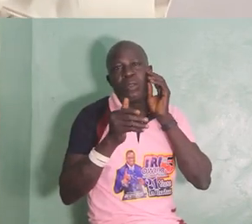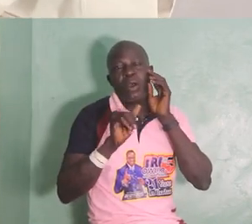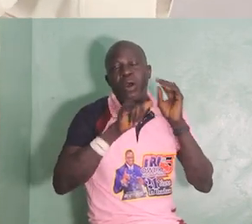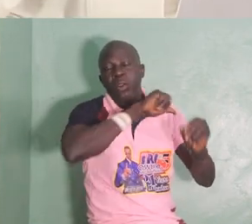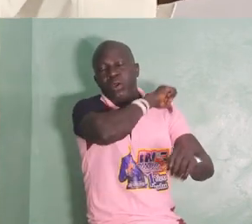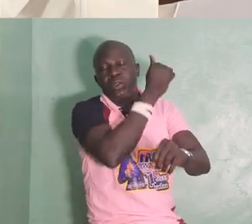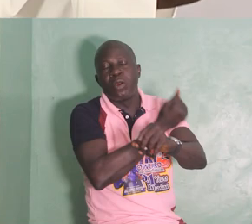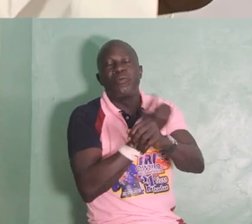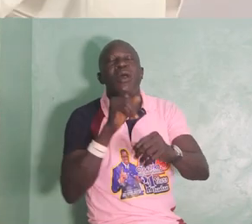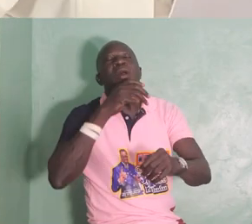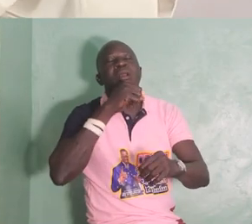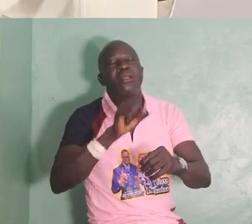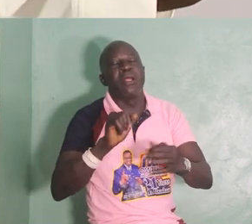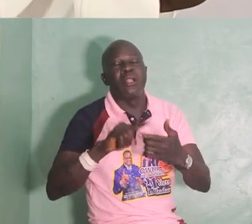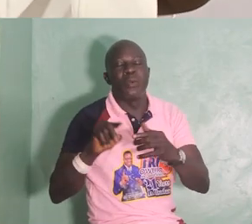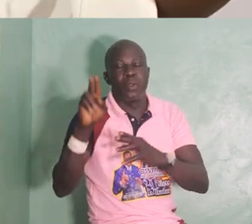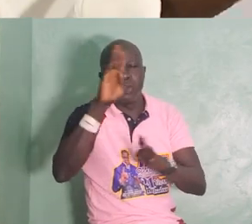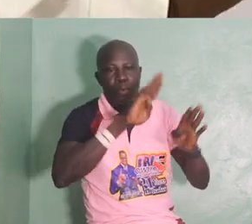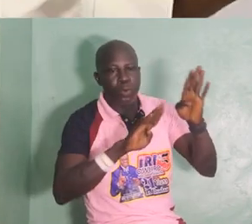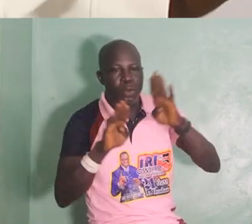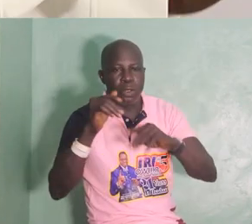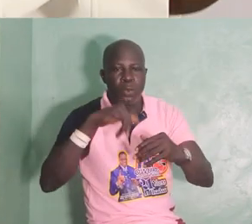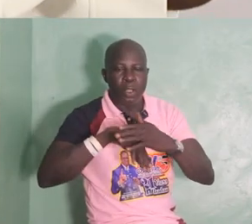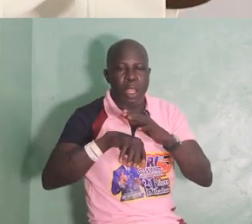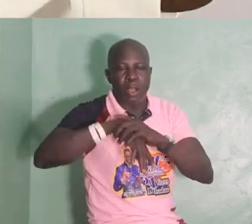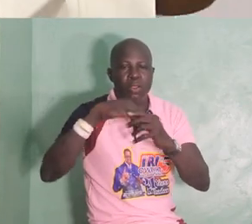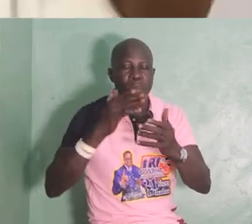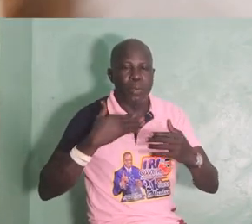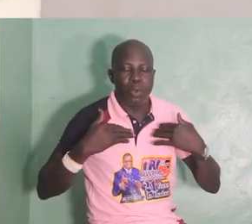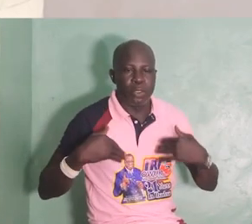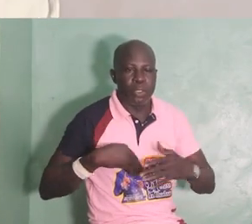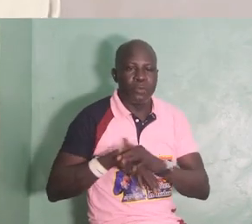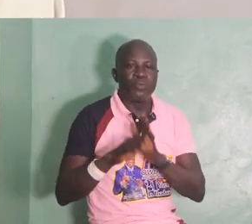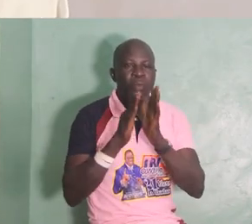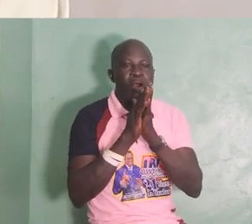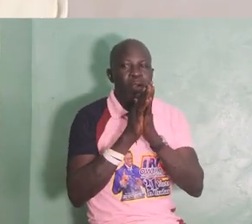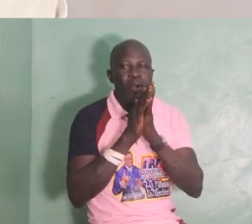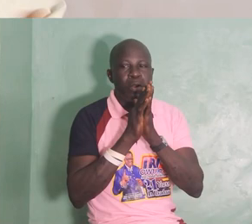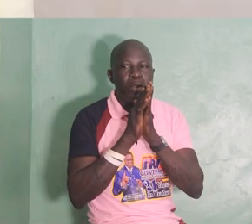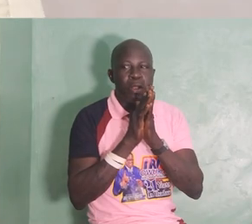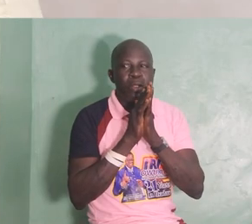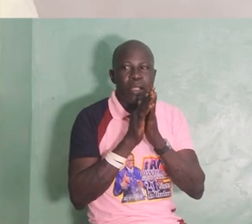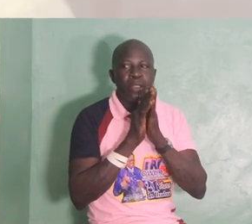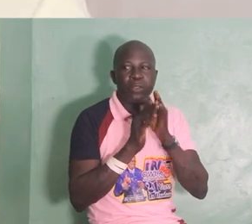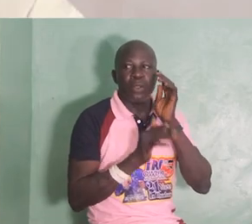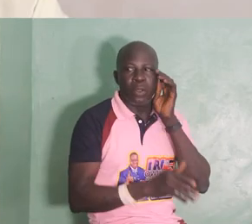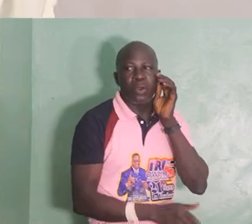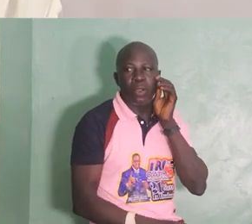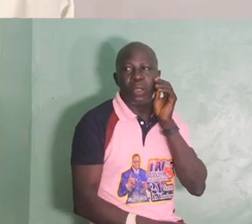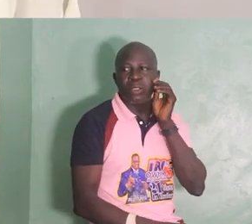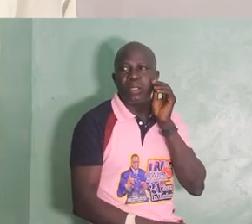awon agba authority of elders tormenting me jade lara me out of my body oh ya dua